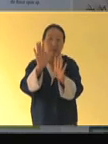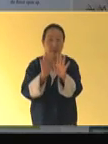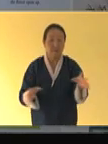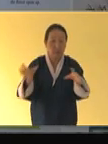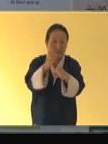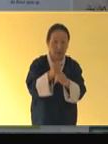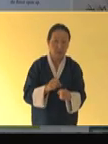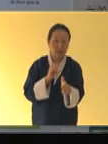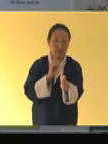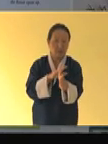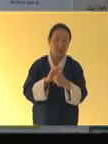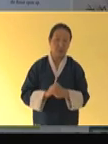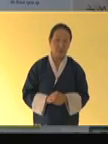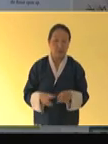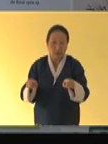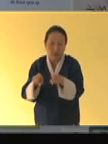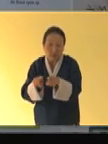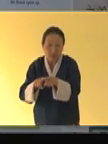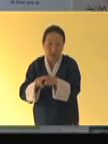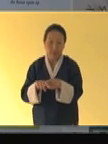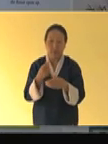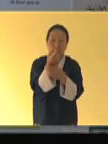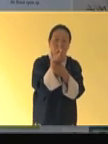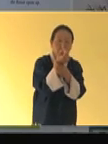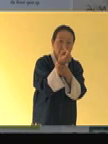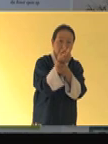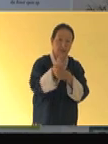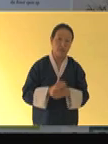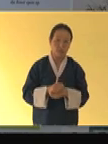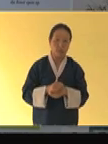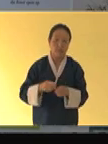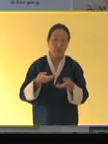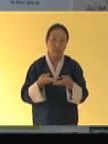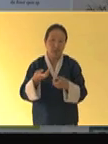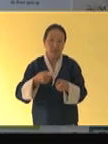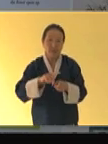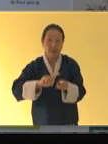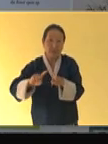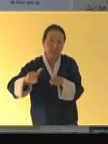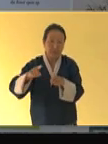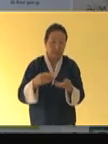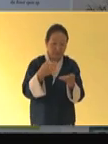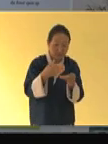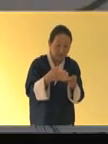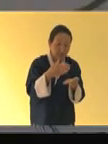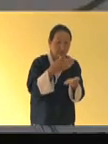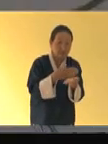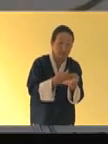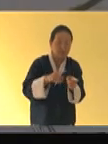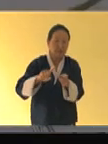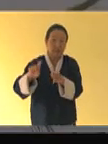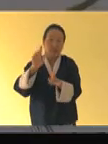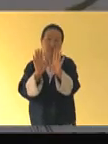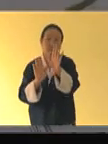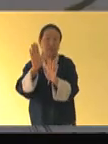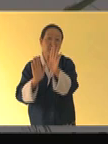everything. So similarly, we have also for the leaves. So here they also show the different sizes, different shapes of the leaves, and